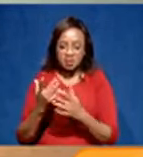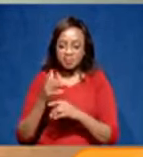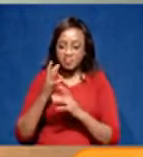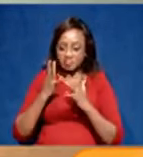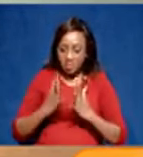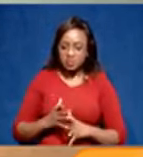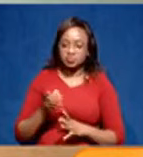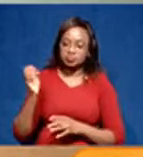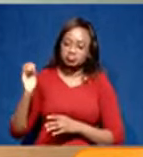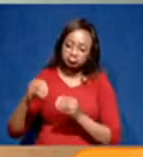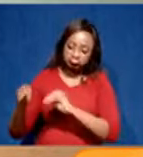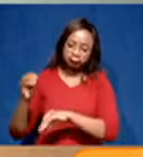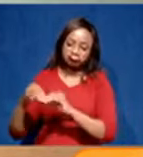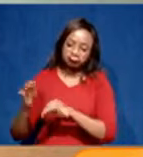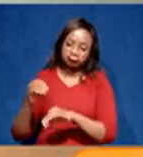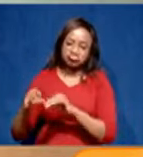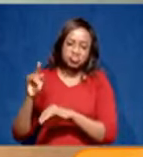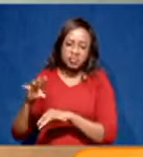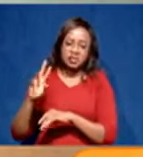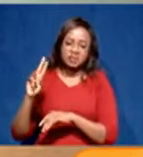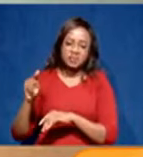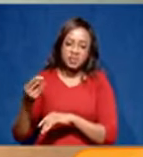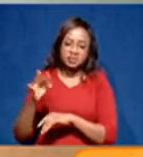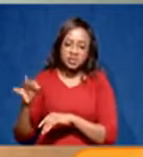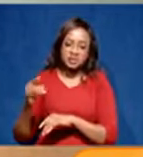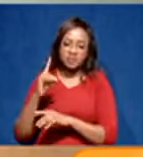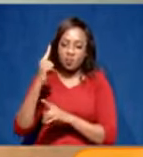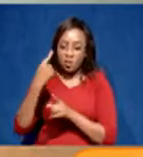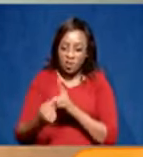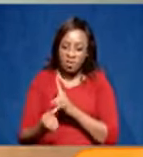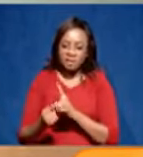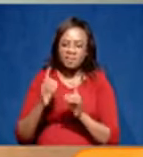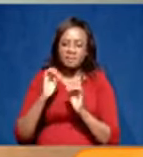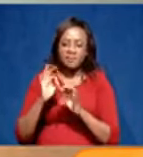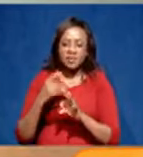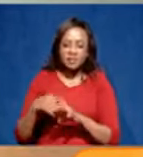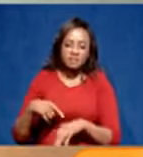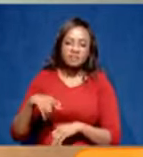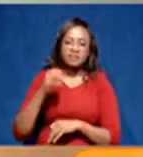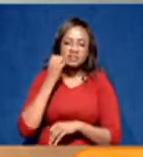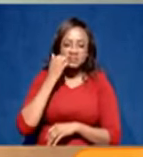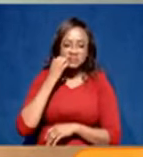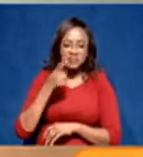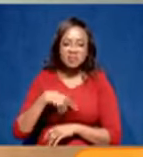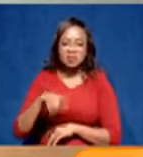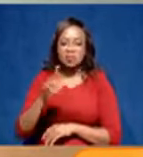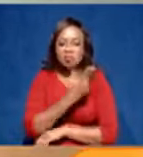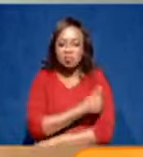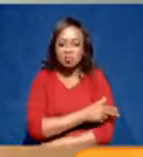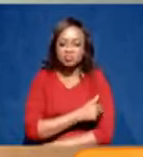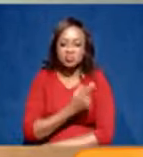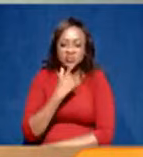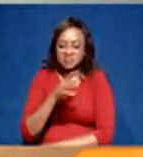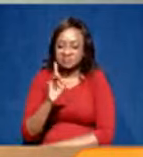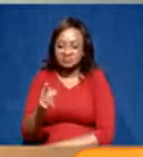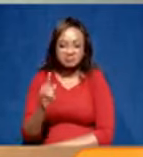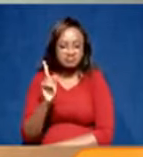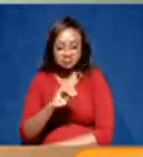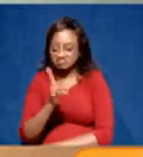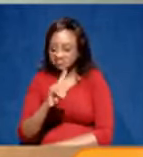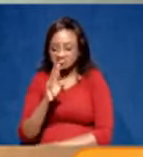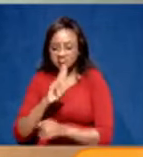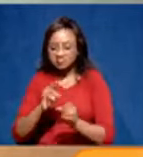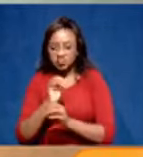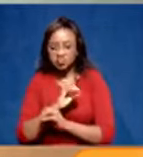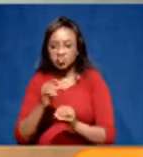to NHIF for a whole year. When they get sick and they go for a lower level service, outpatient, they're told, no, you cannot use your card. You